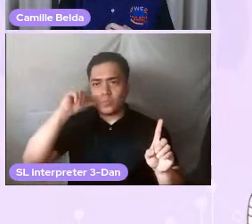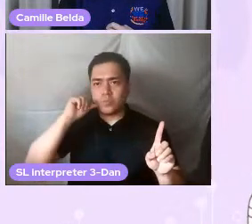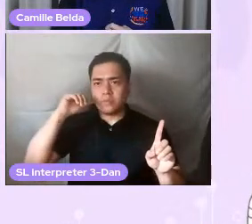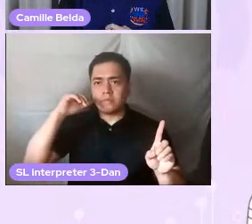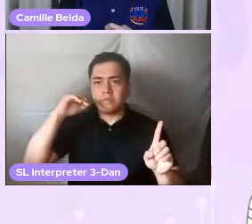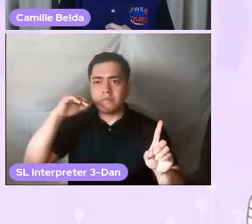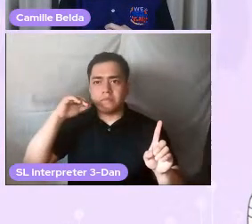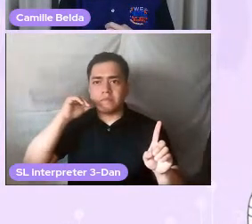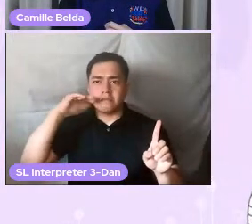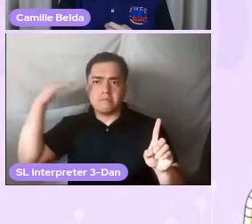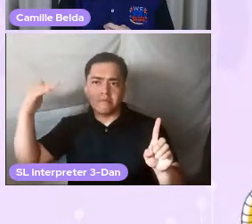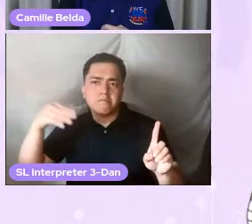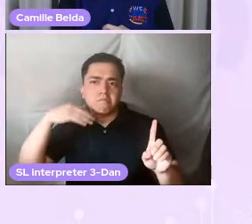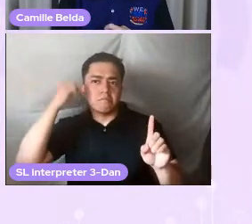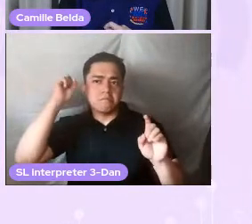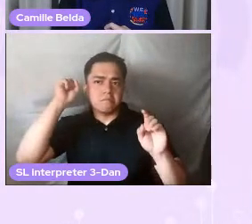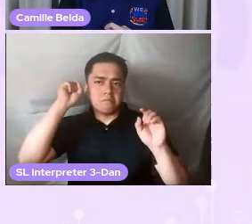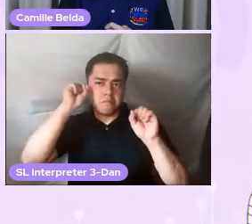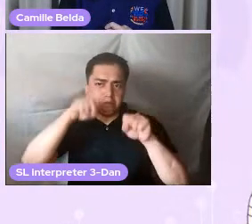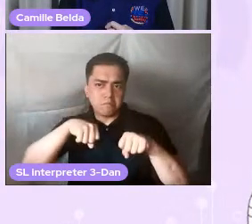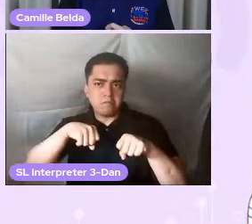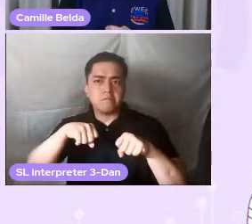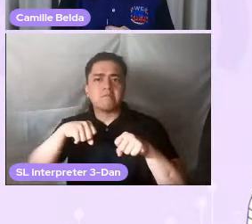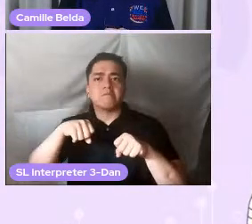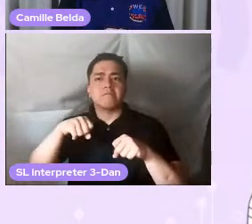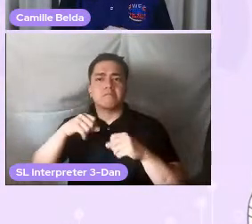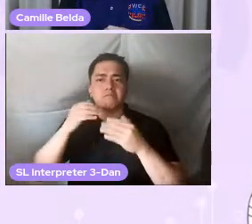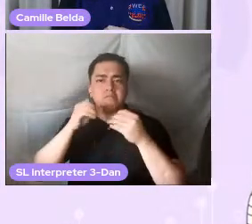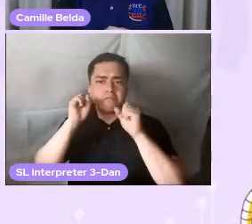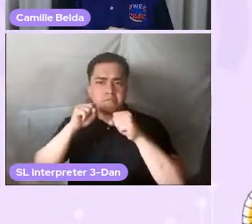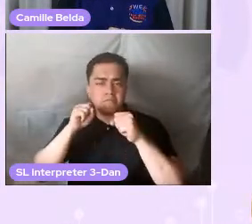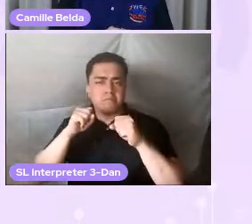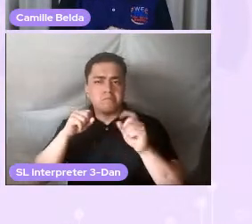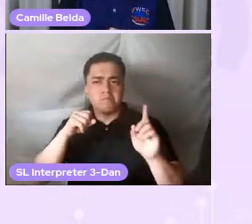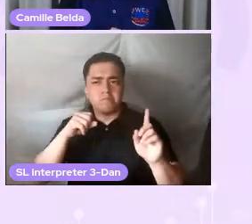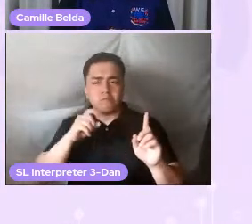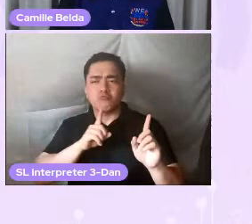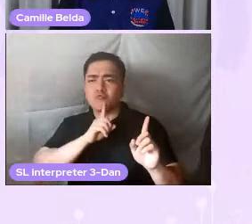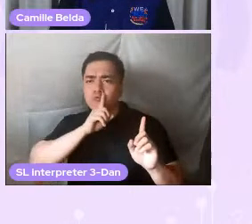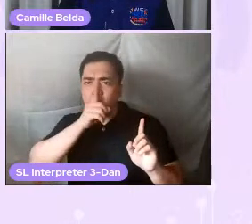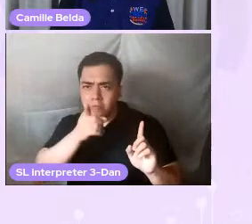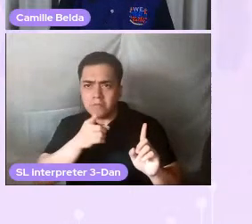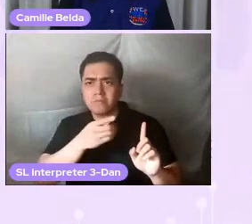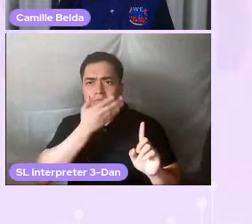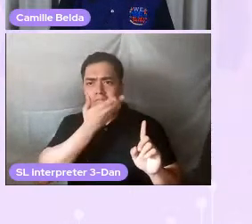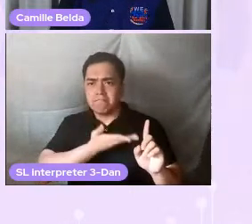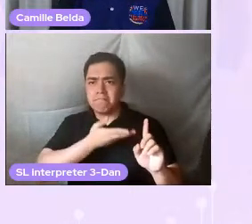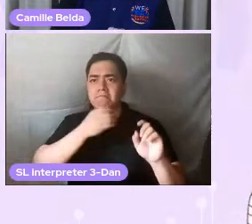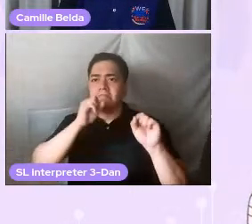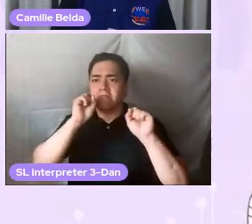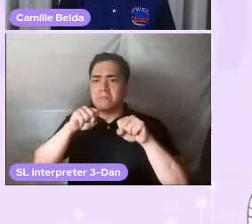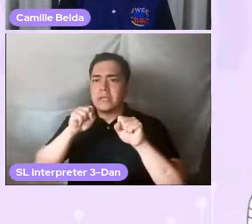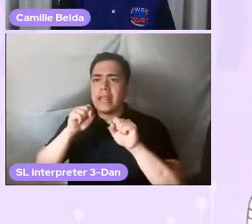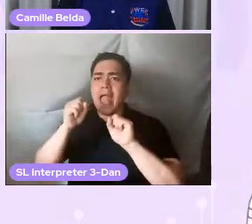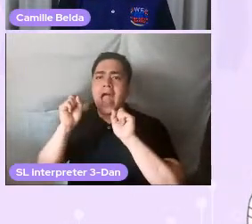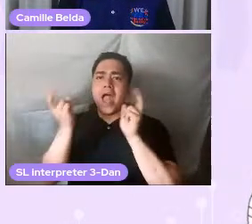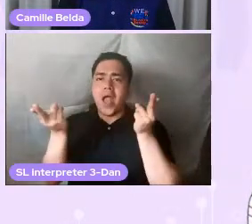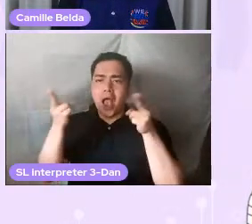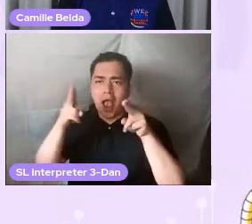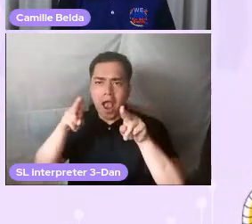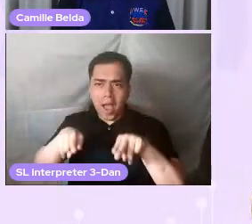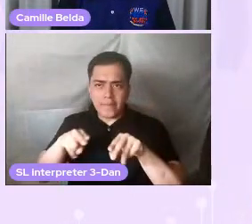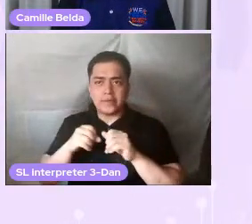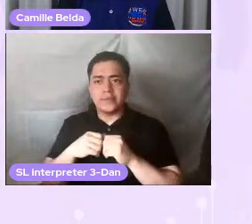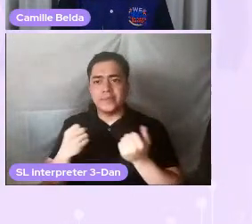glass ceiling in these fields and excel. Because indeed, they can make it happen. Let's meet our